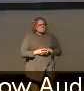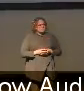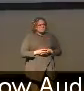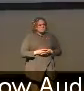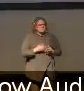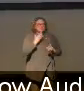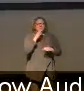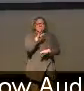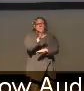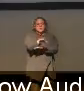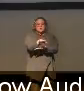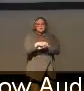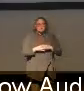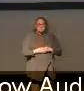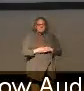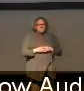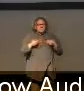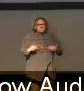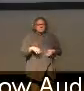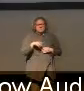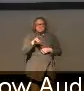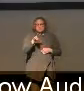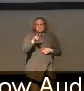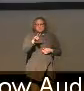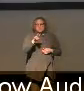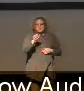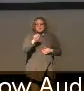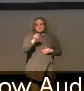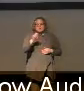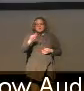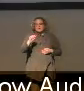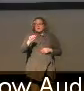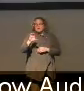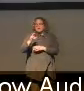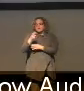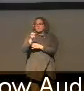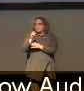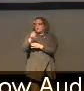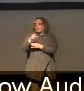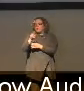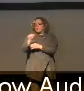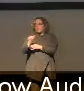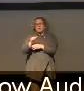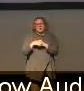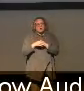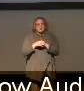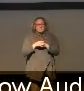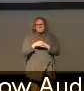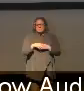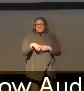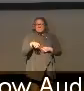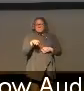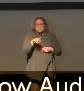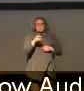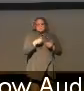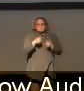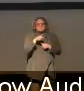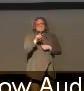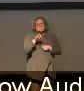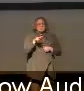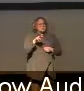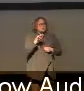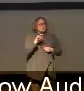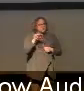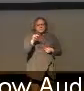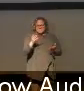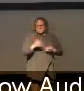Good afternoon. My name is Vineet Chopra, and I am the Chief of the Division of Hospital Medicine at Michigan Medicine. Our leaders